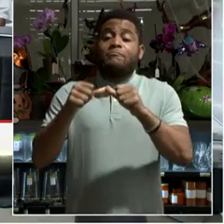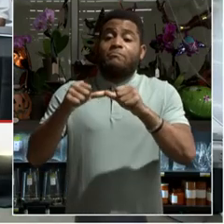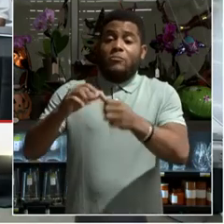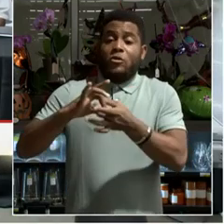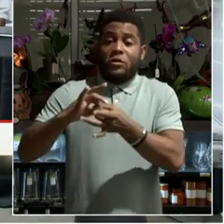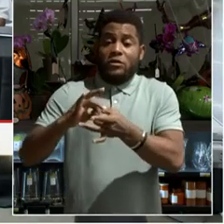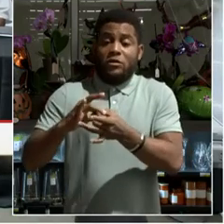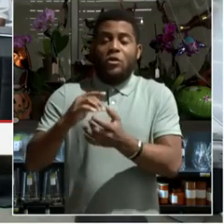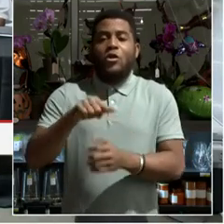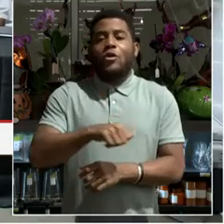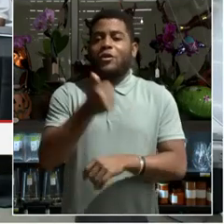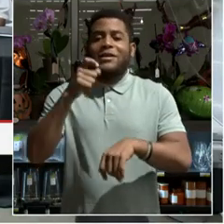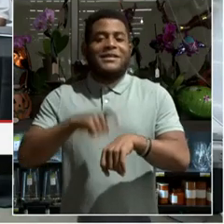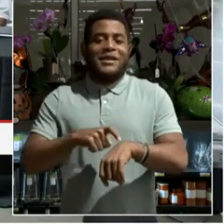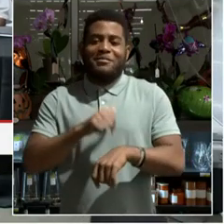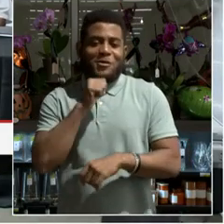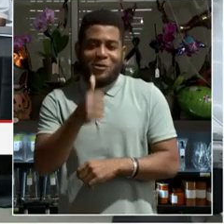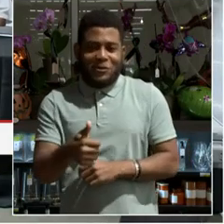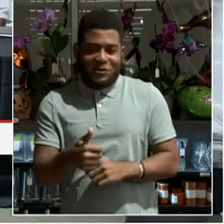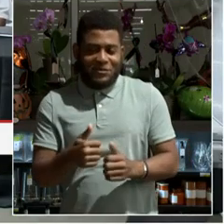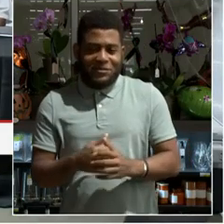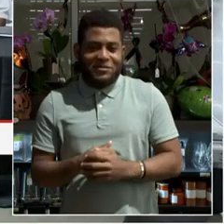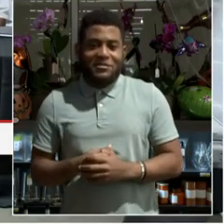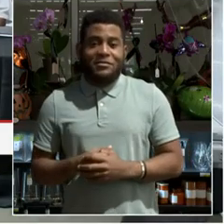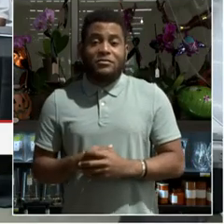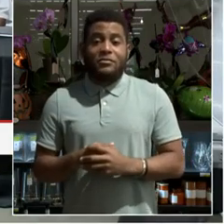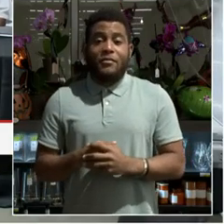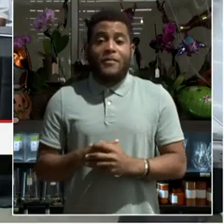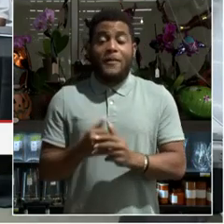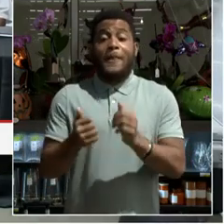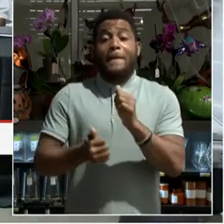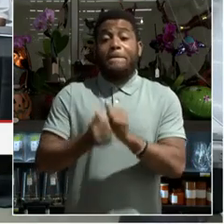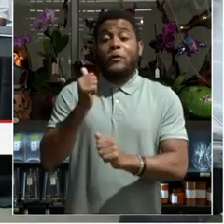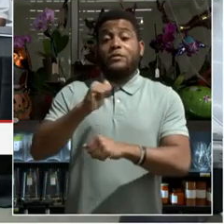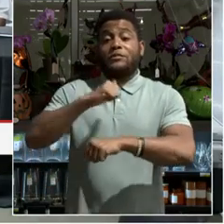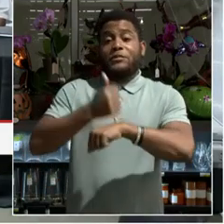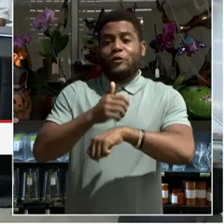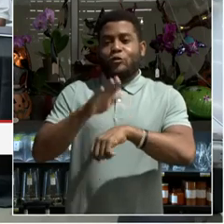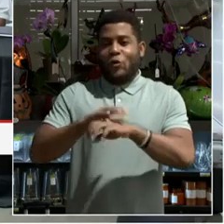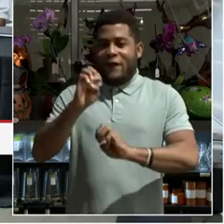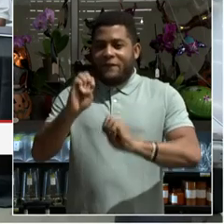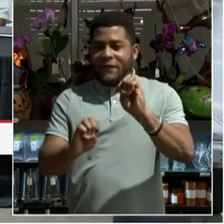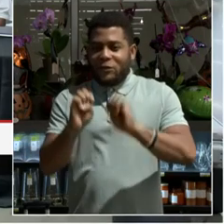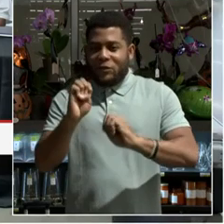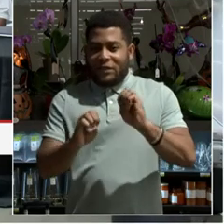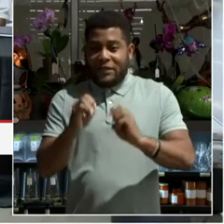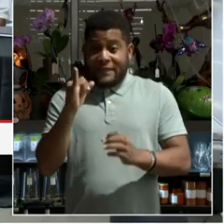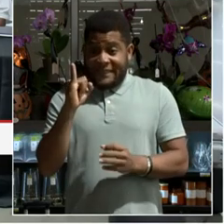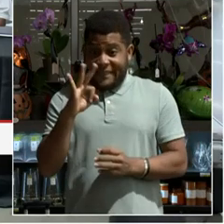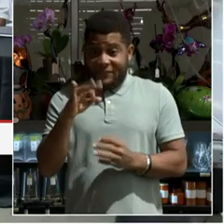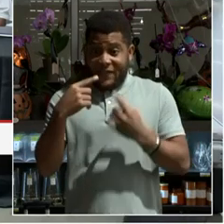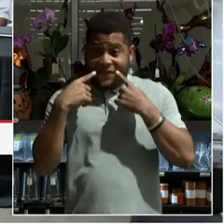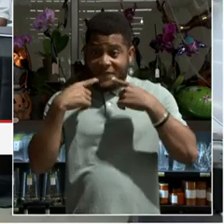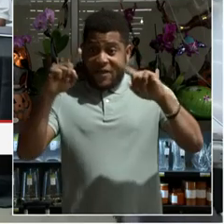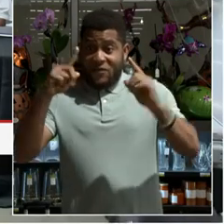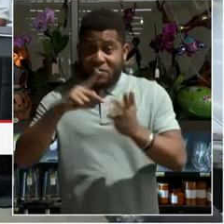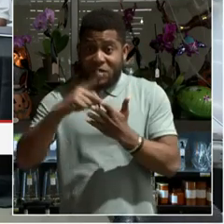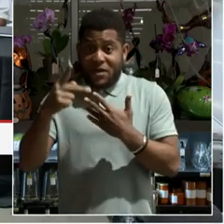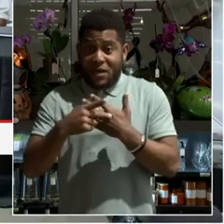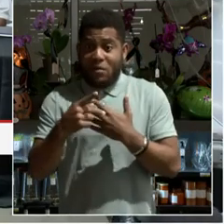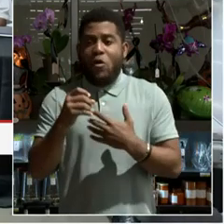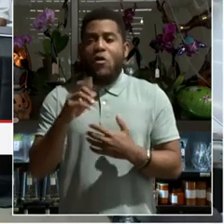don't. Largely, it's based on an evaluation of the effectiveness of the program. So I can say